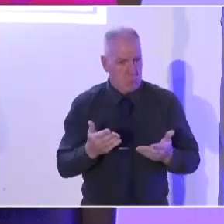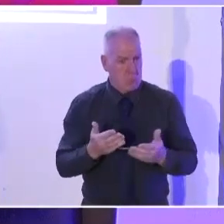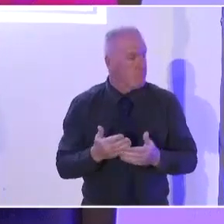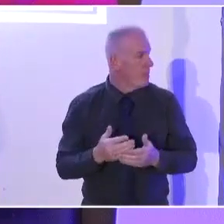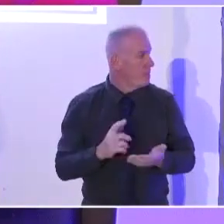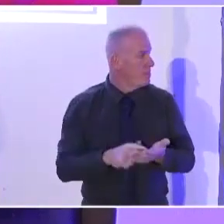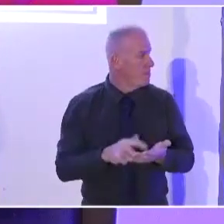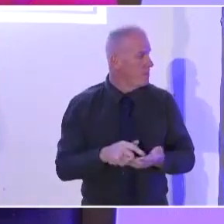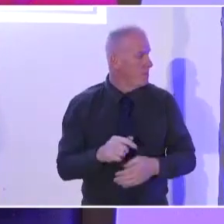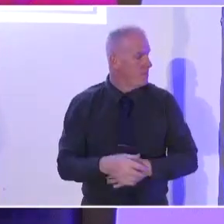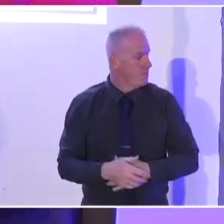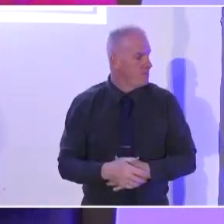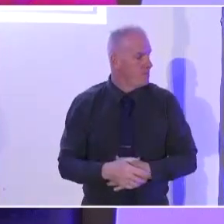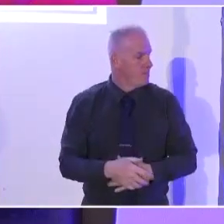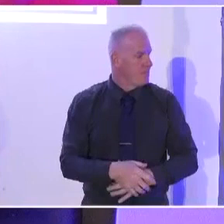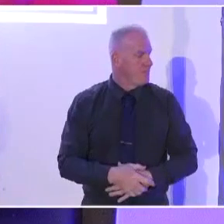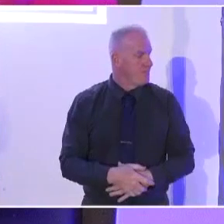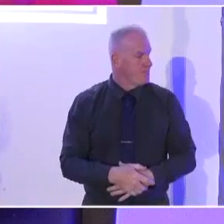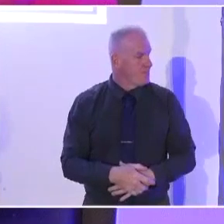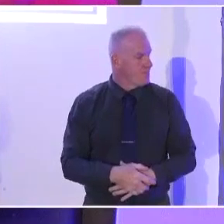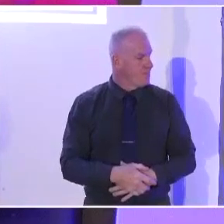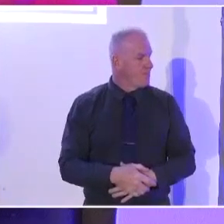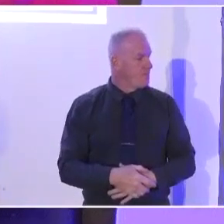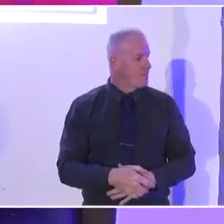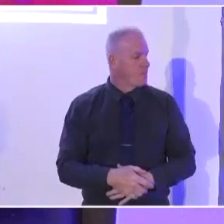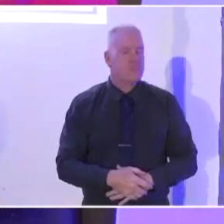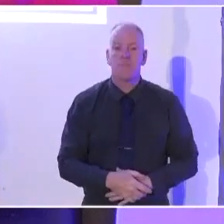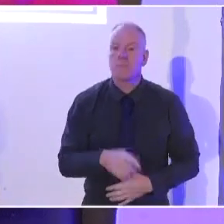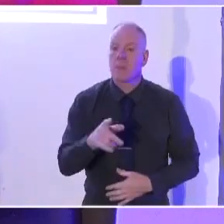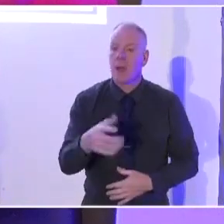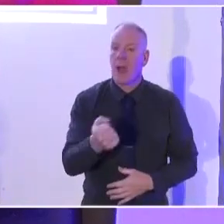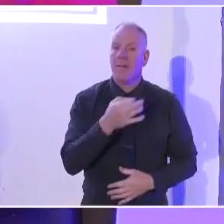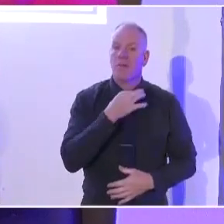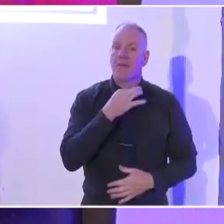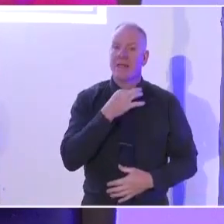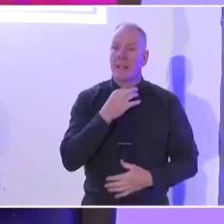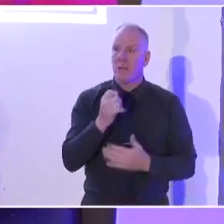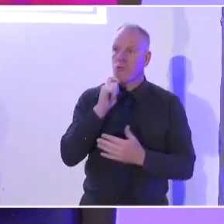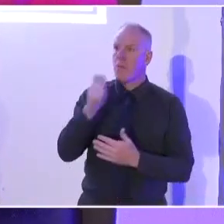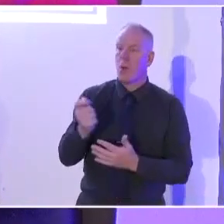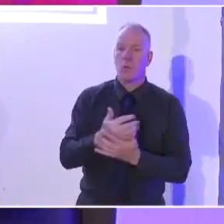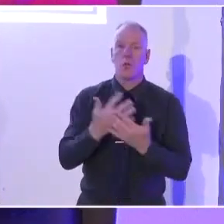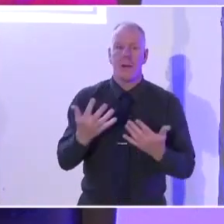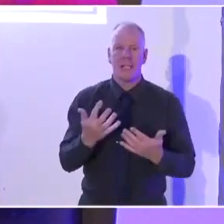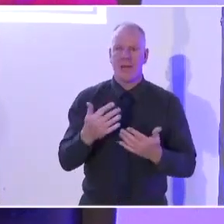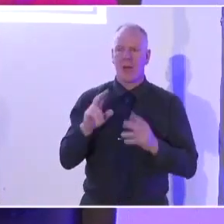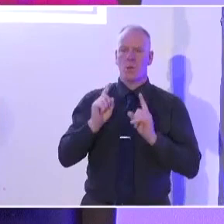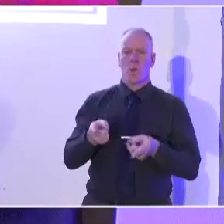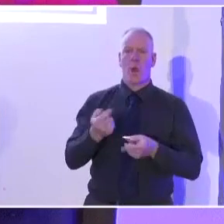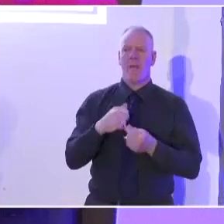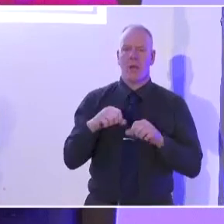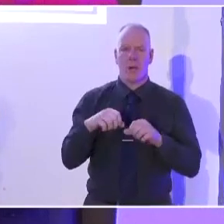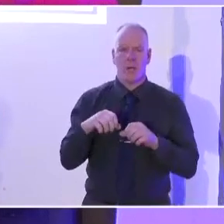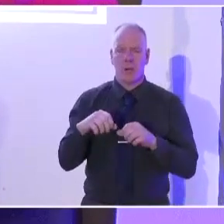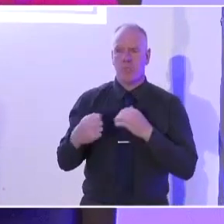I might take one. So the question is, are there risks with over-reporting if you're unsure if something is a breach?